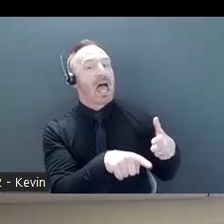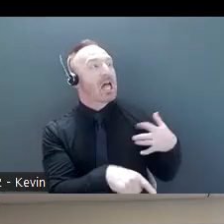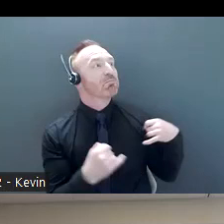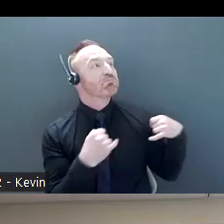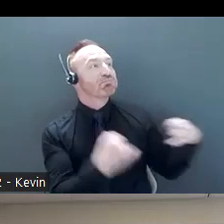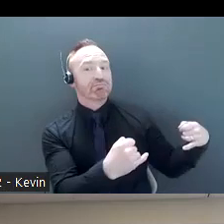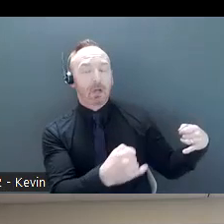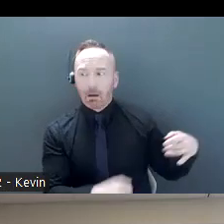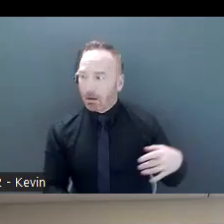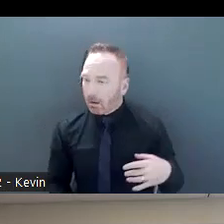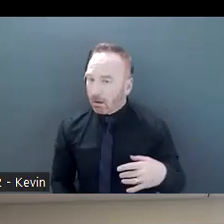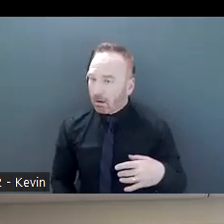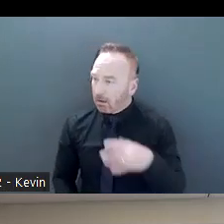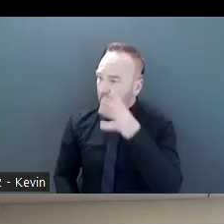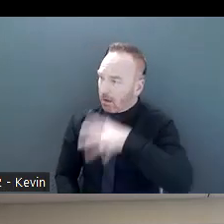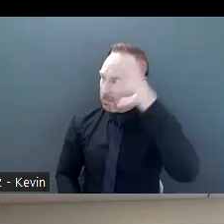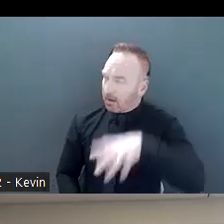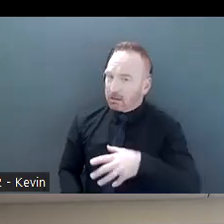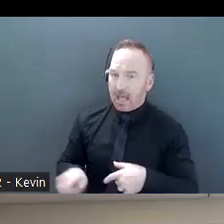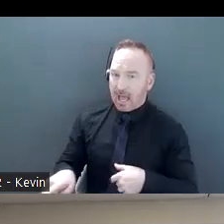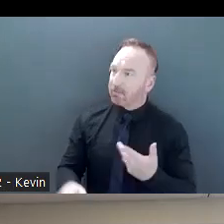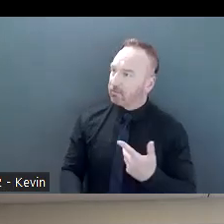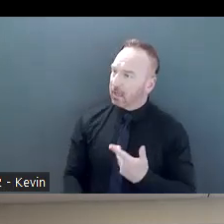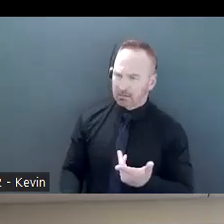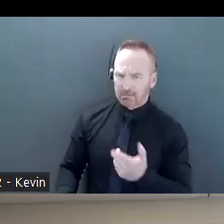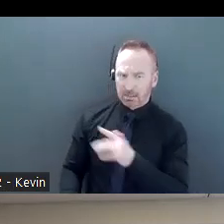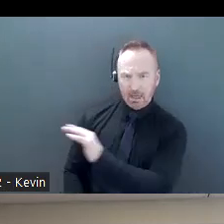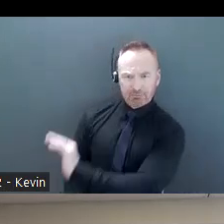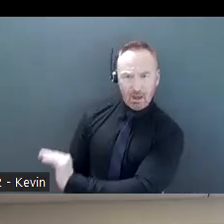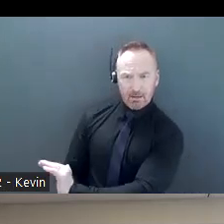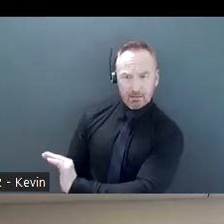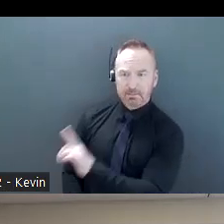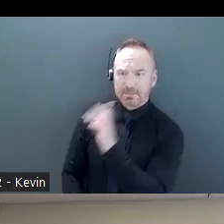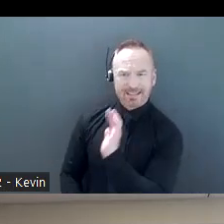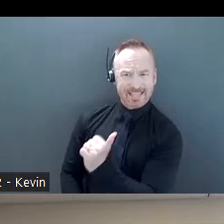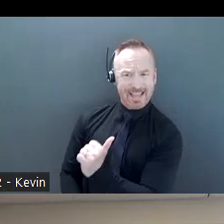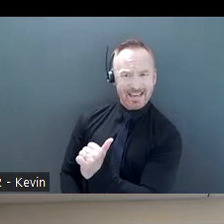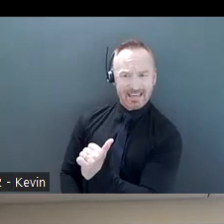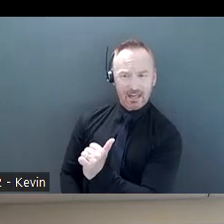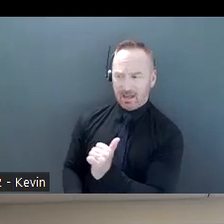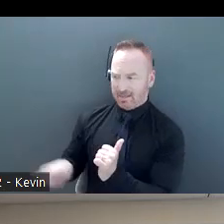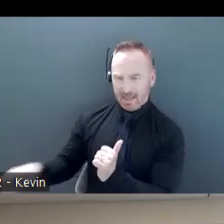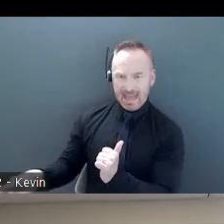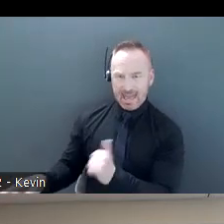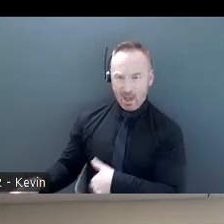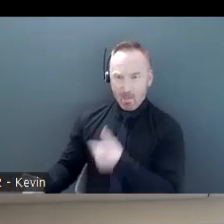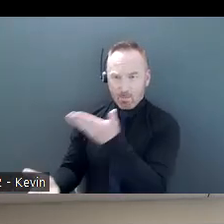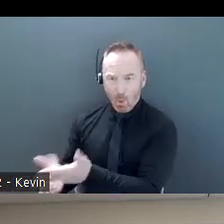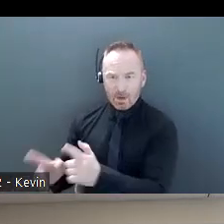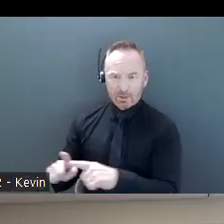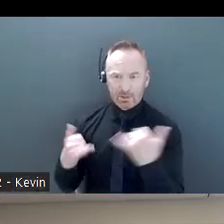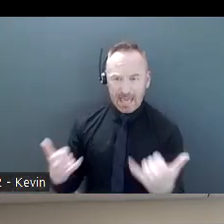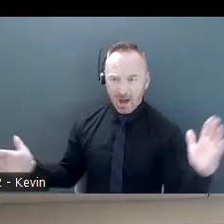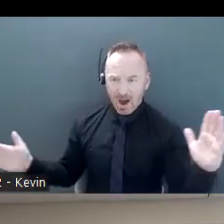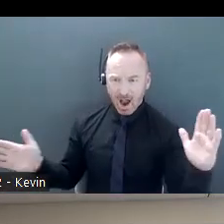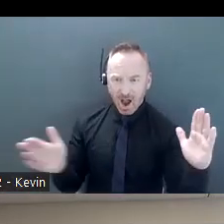good claim saying, listen, the child's 10 years old for the past, since the child's born, every Friday night, the child would come